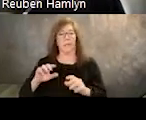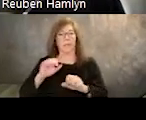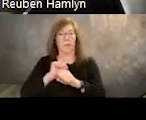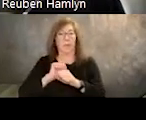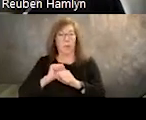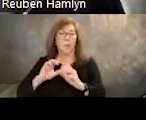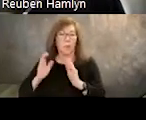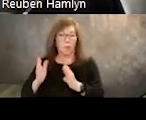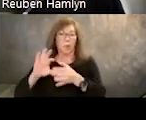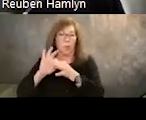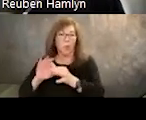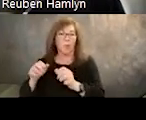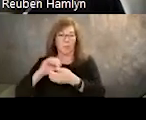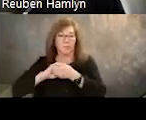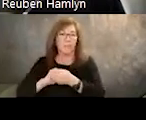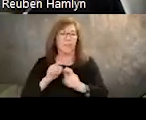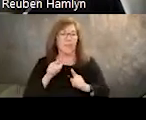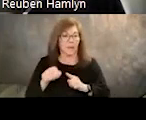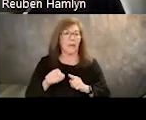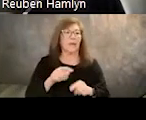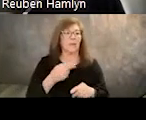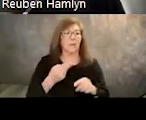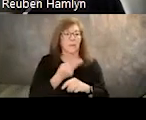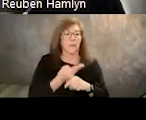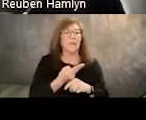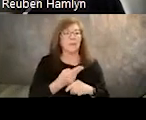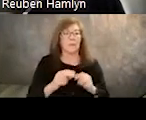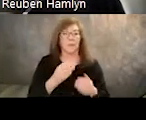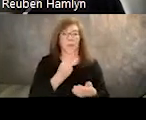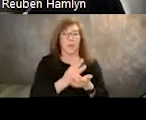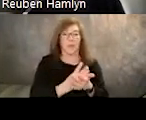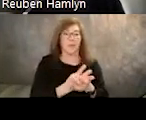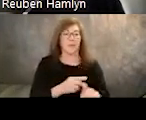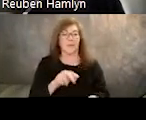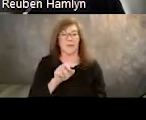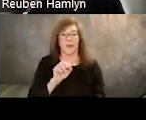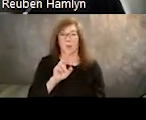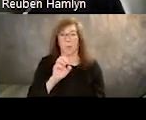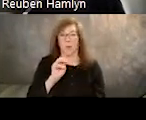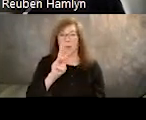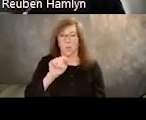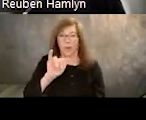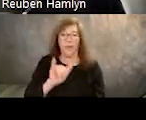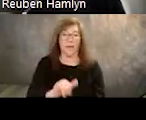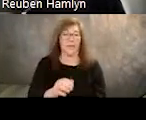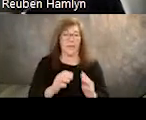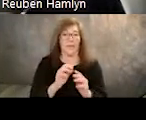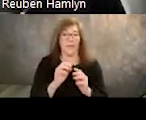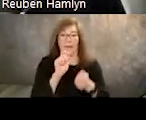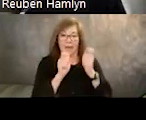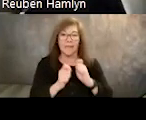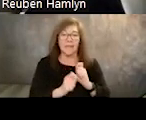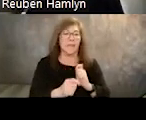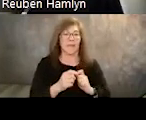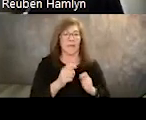Ryan Coutts did at Witness, playing with tools like runway video editing tools. They play with face blurring,